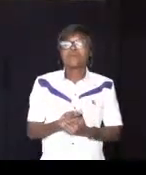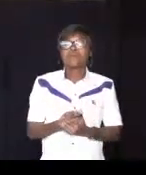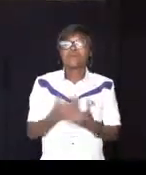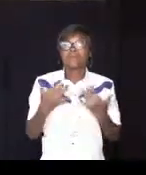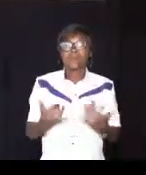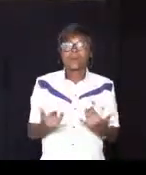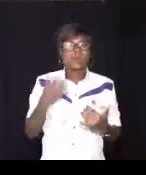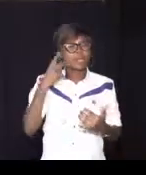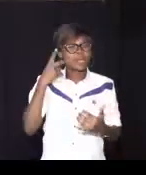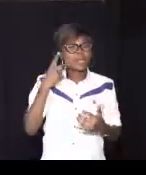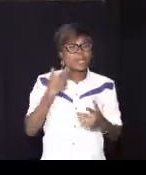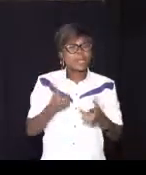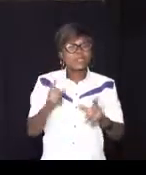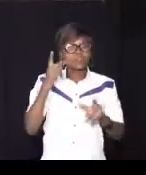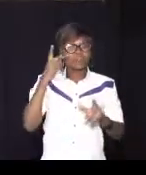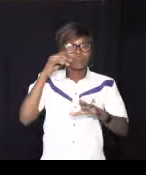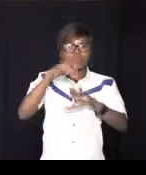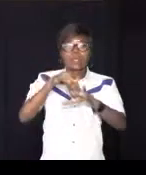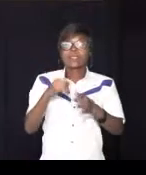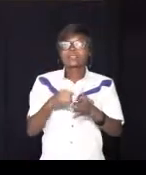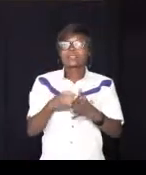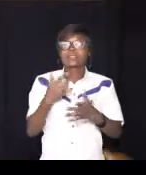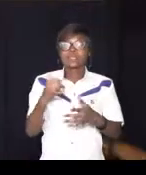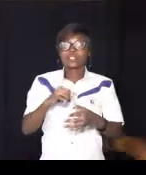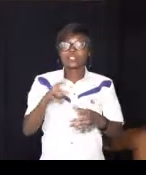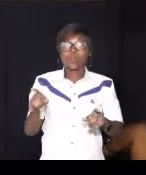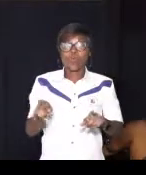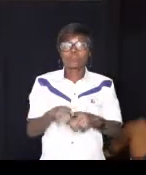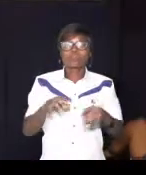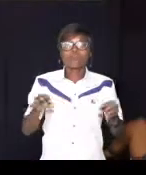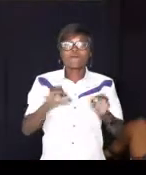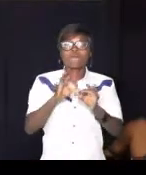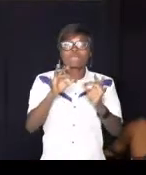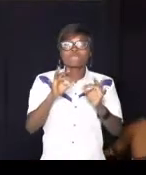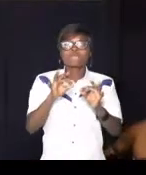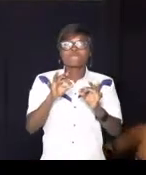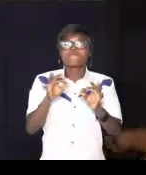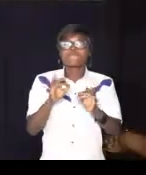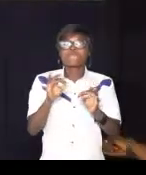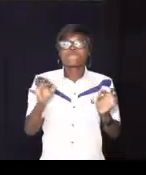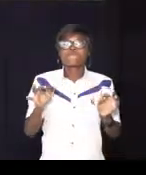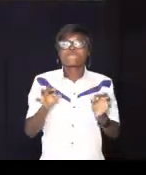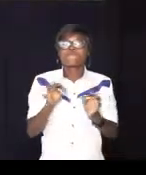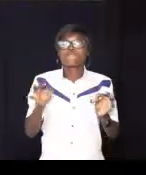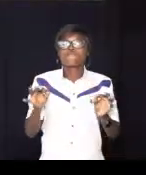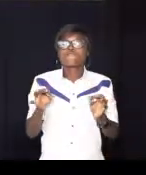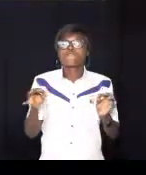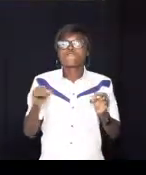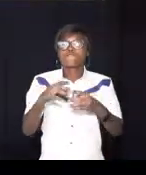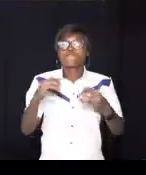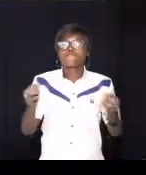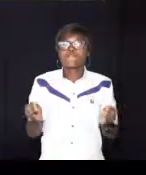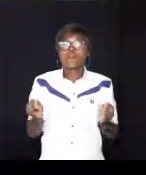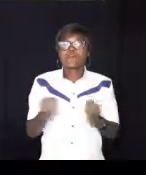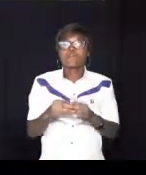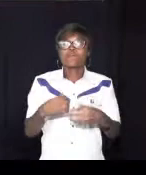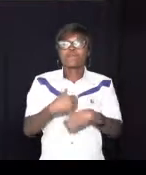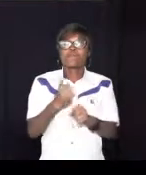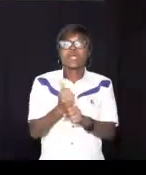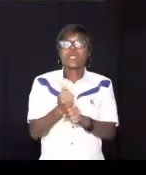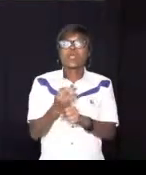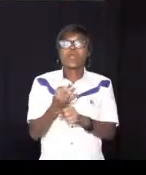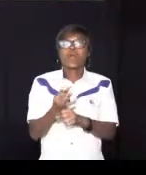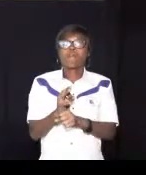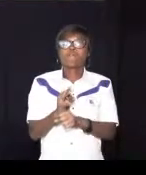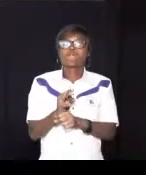colors. Now let's look at it. They also form the colors of the rainbow. I've said that. So that one is separated into these 7 colors